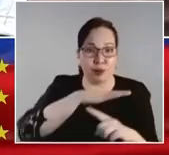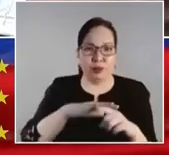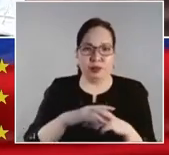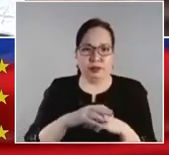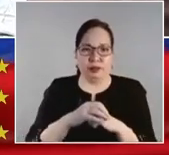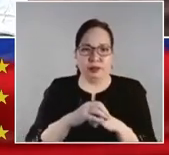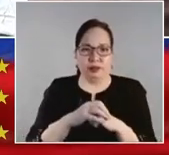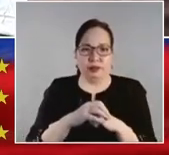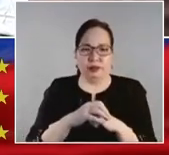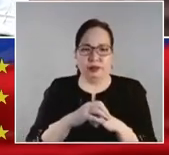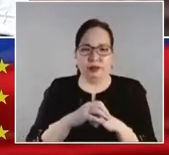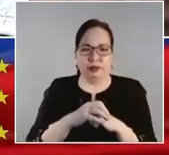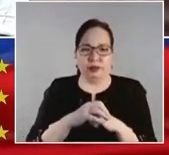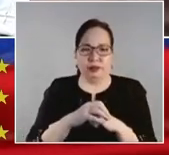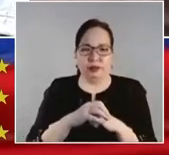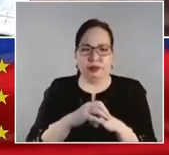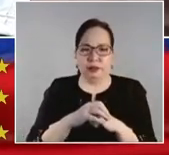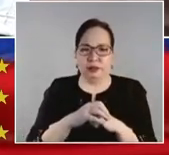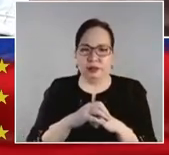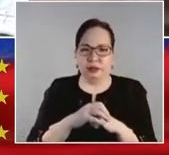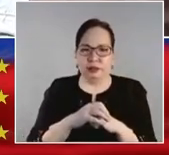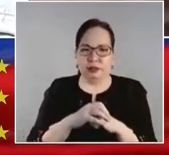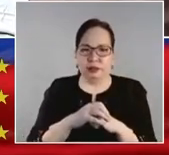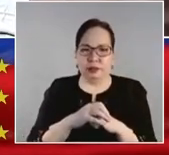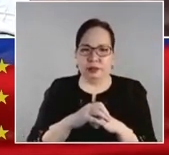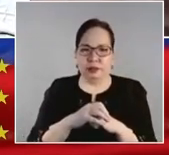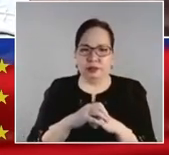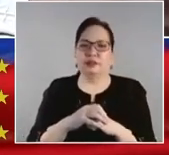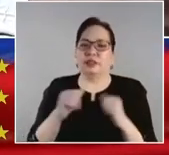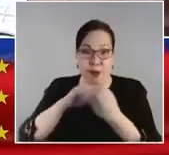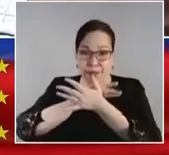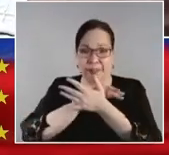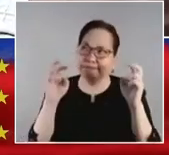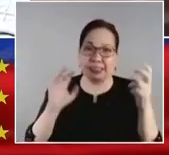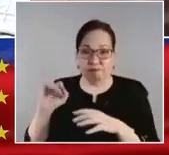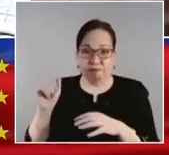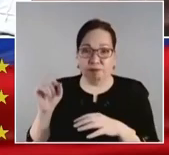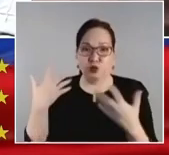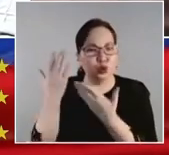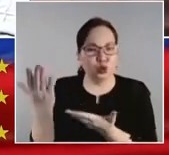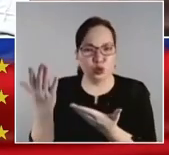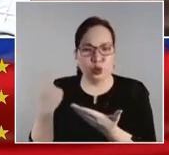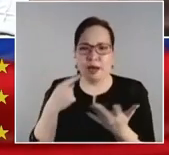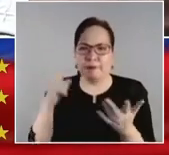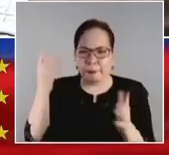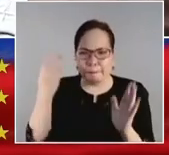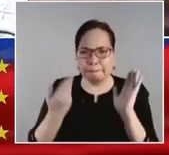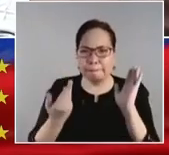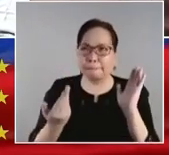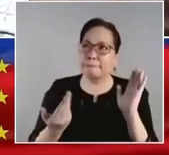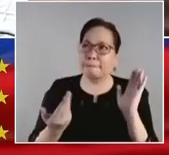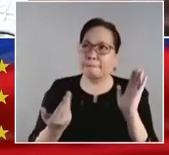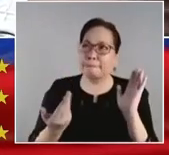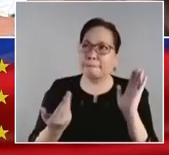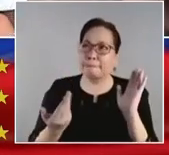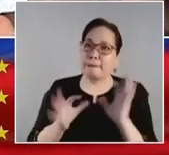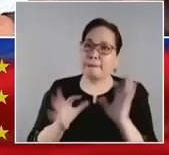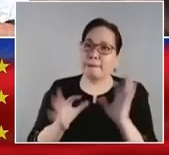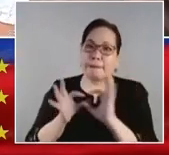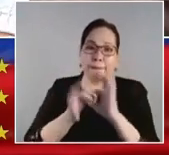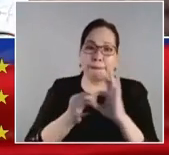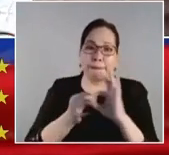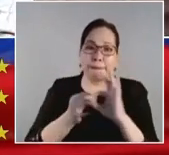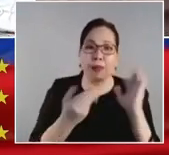this pandemic, we have proposed a science-based, cost-effective and pragmatic